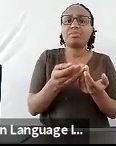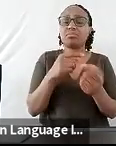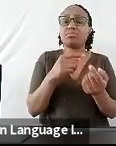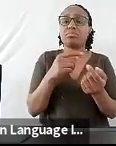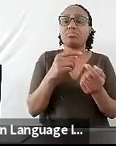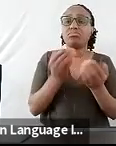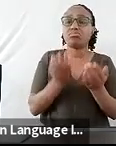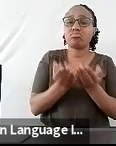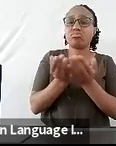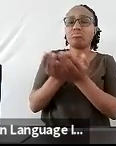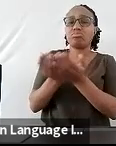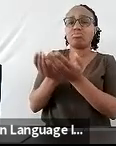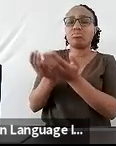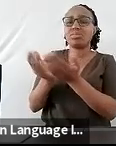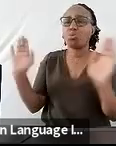the,